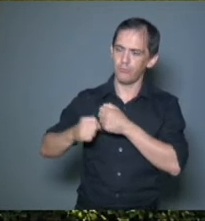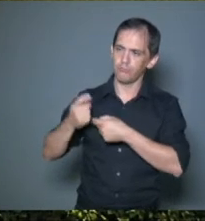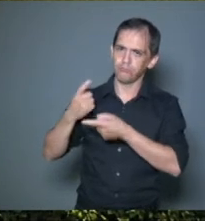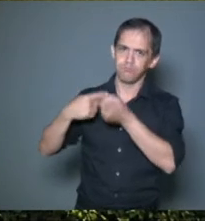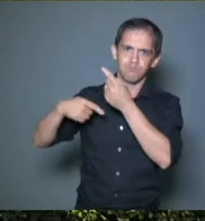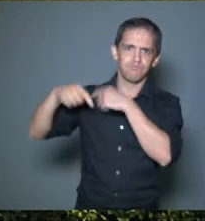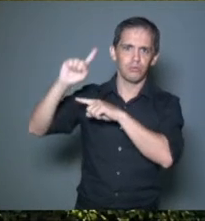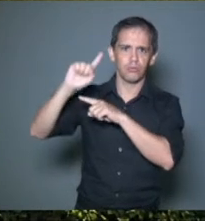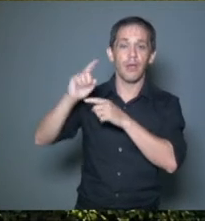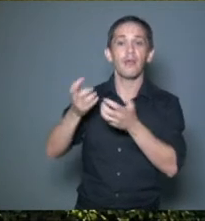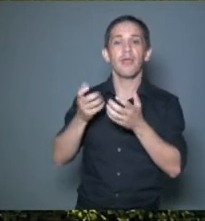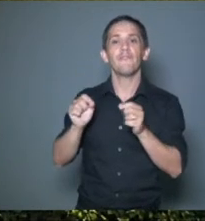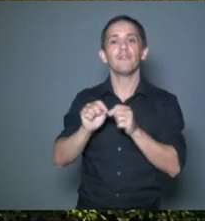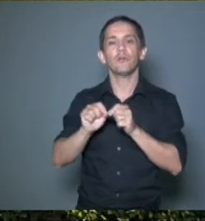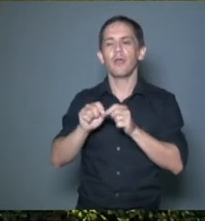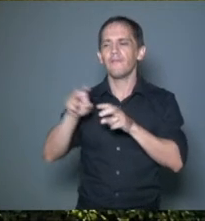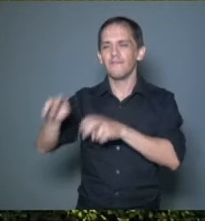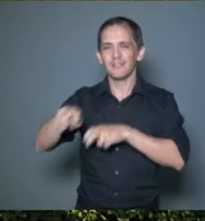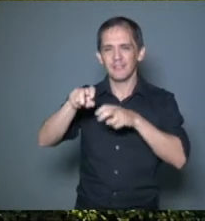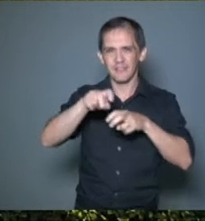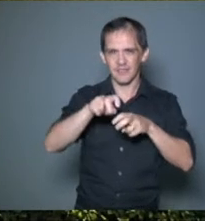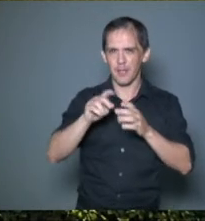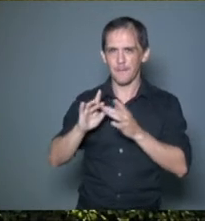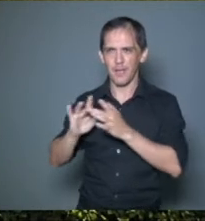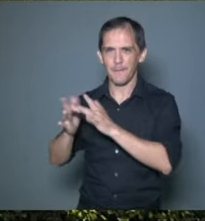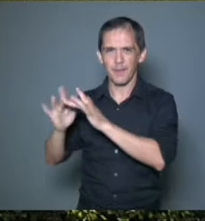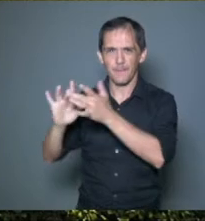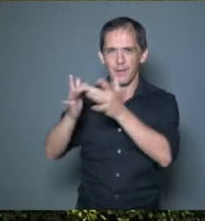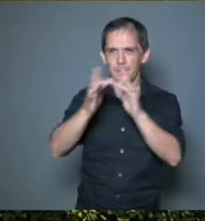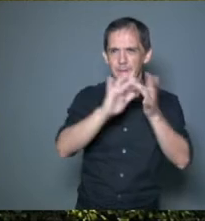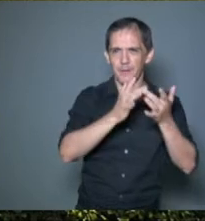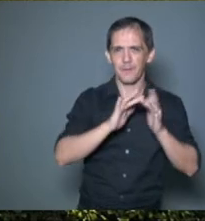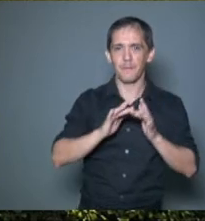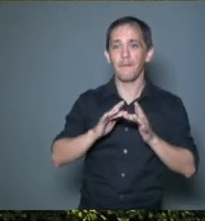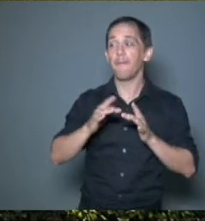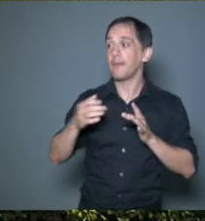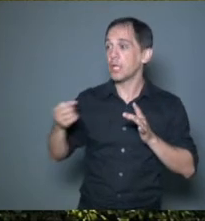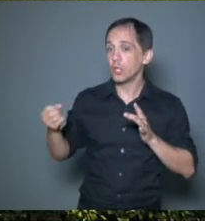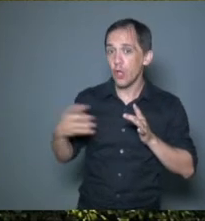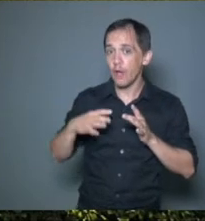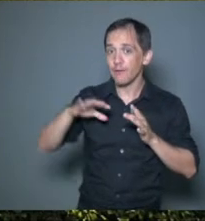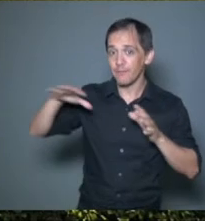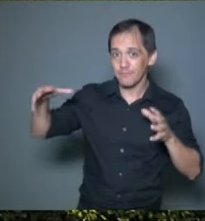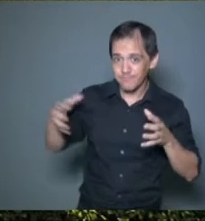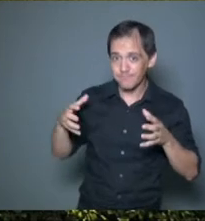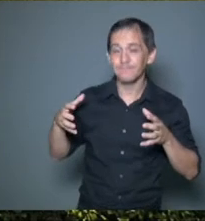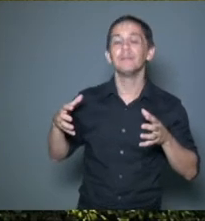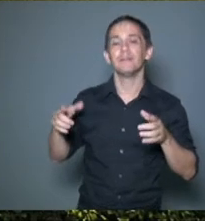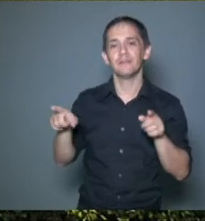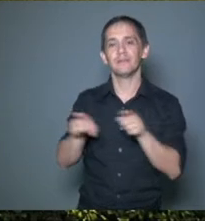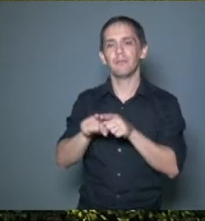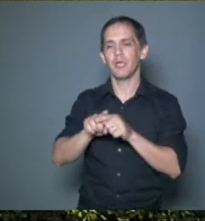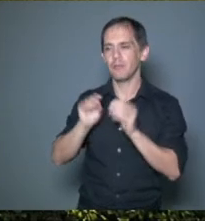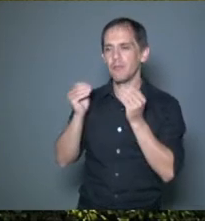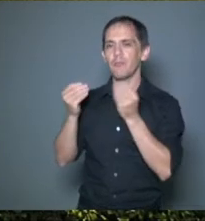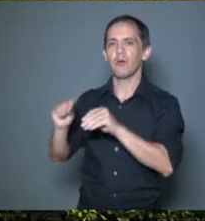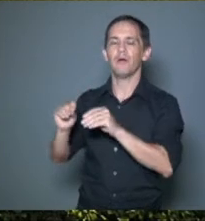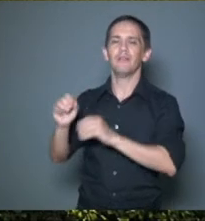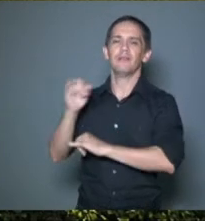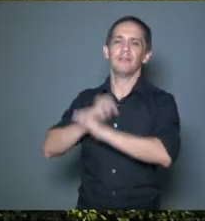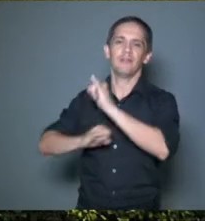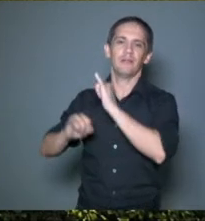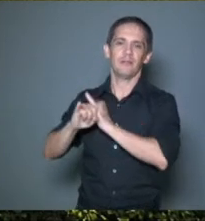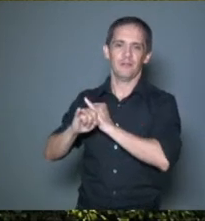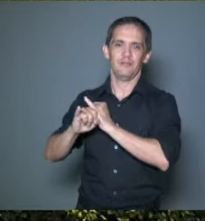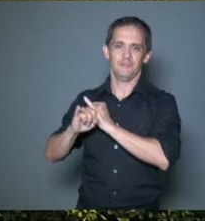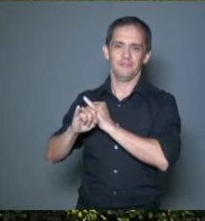business has been growing a lot. So we're trying to connect every new farm that that's been acquired. So we will be